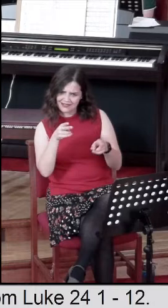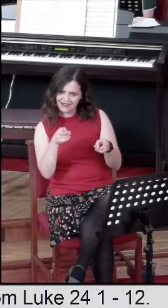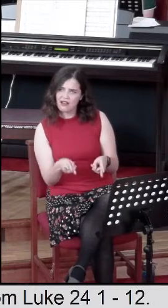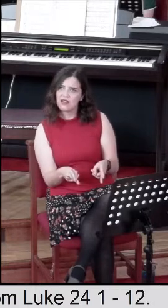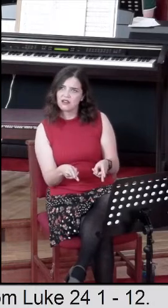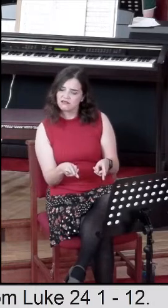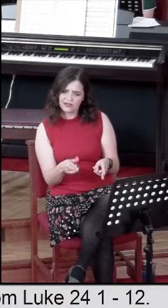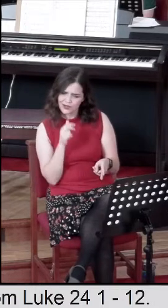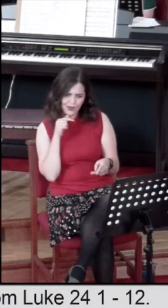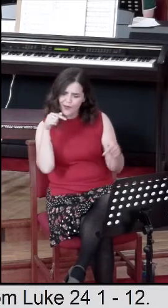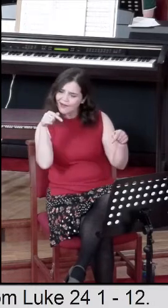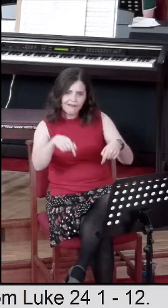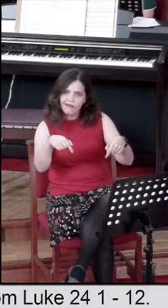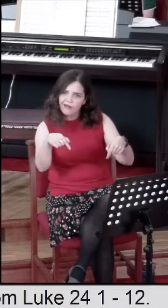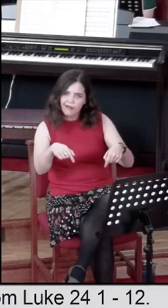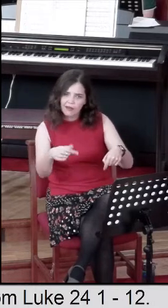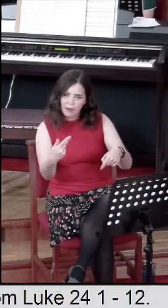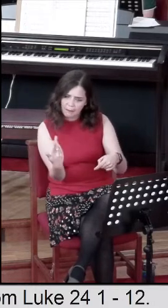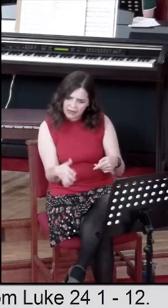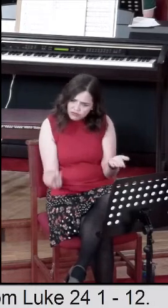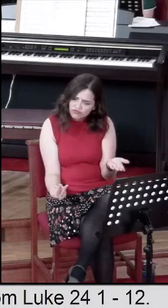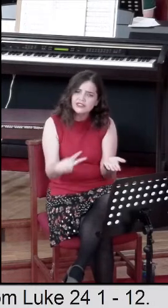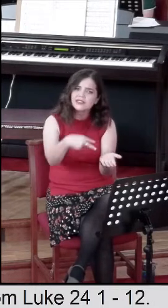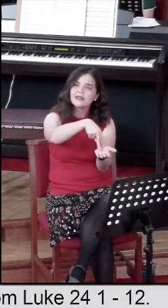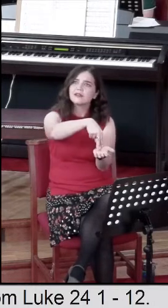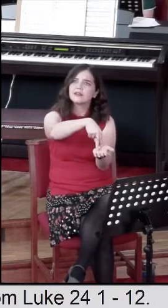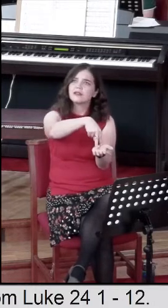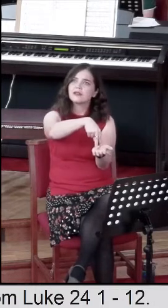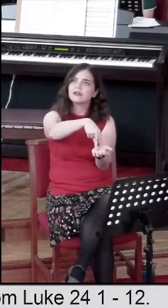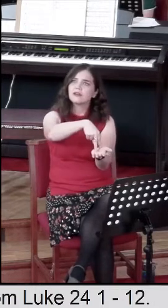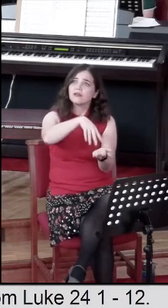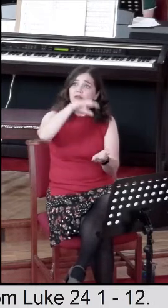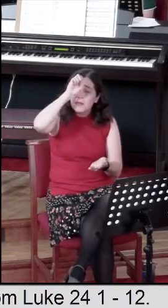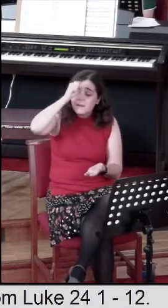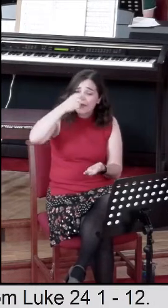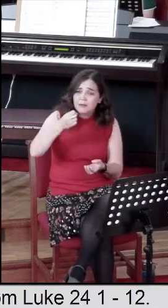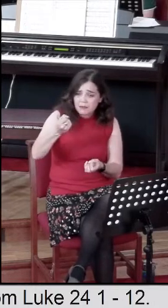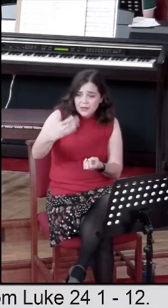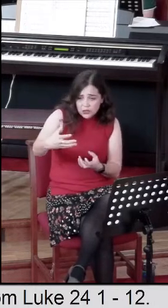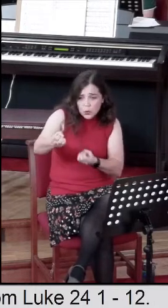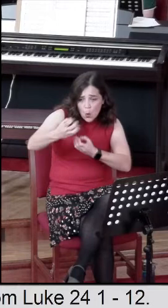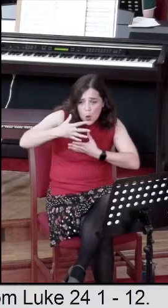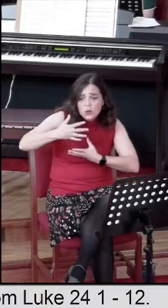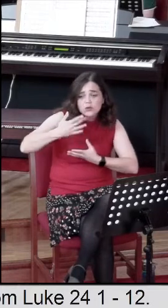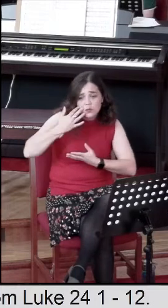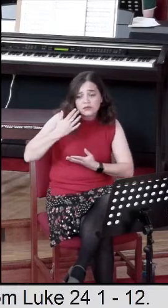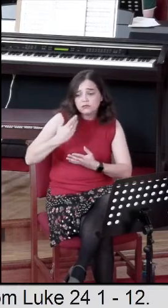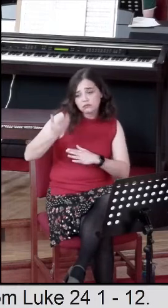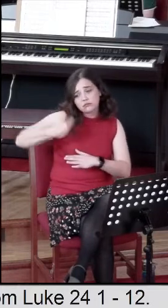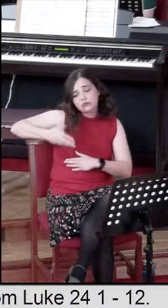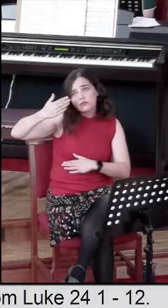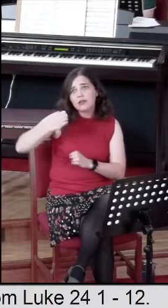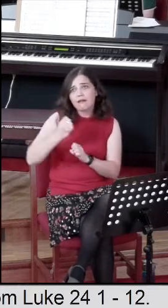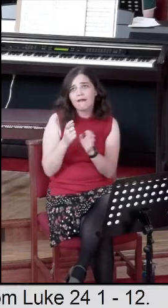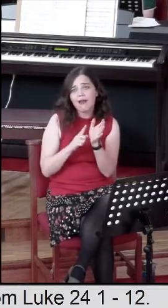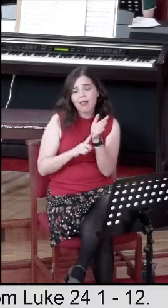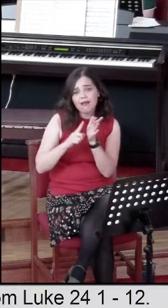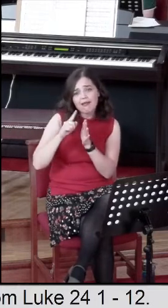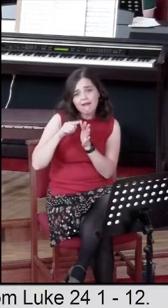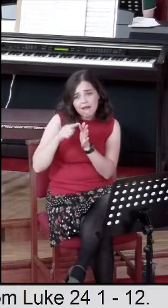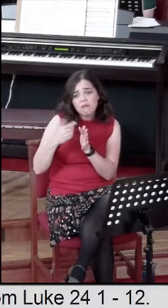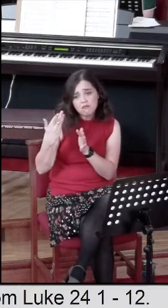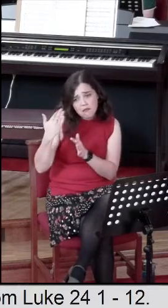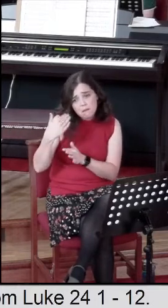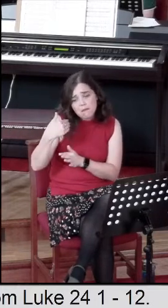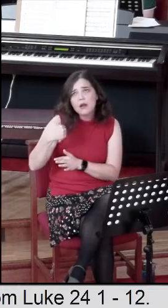He is not here. He has risen. Remember how he told you while he was still with you in Galilee, 'The Son of